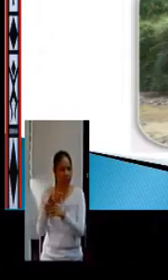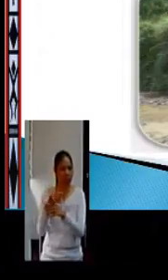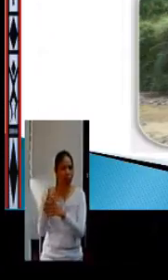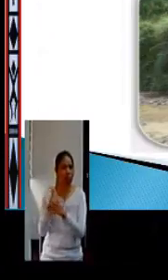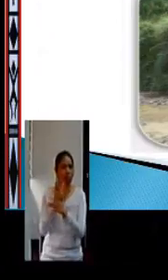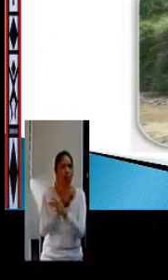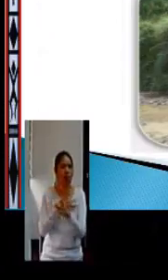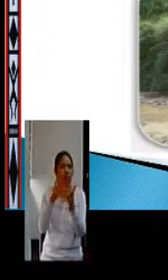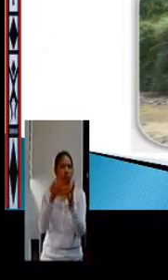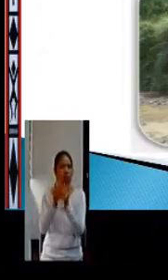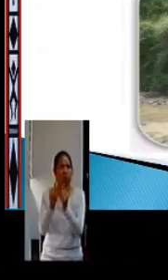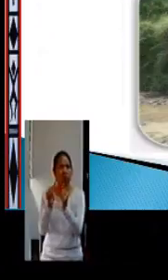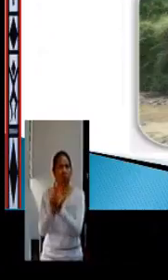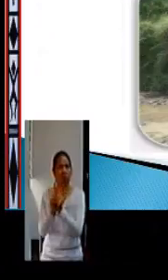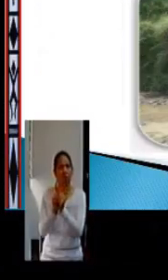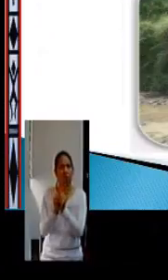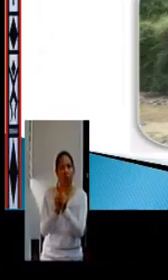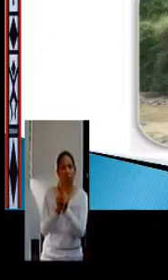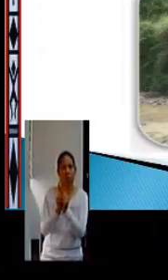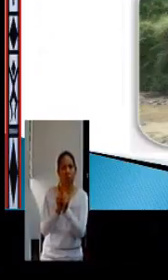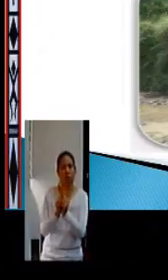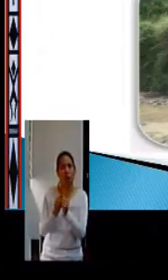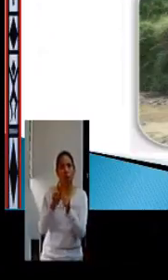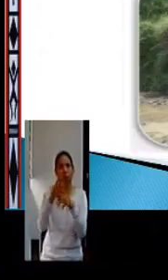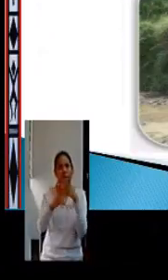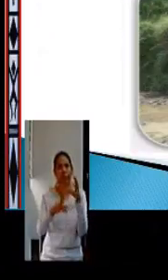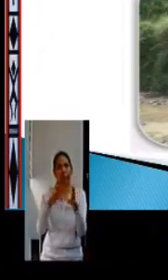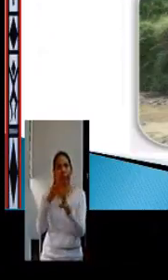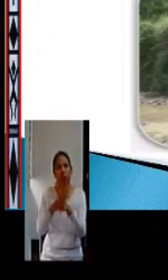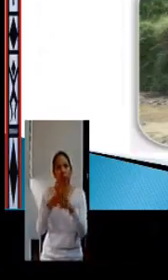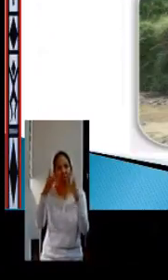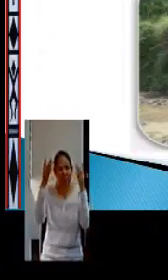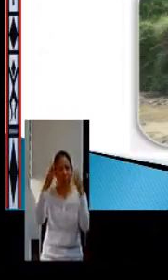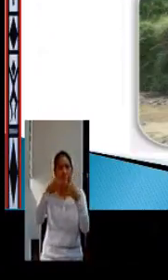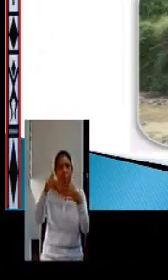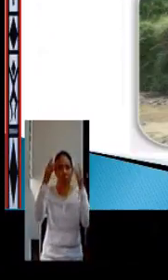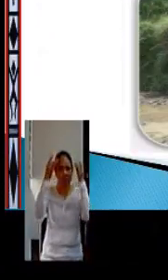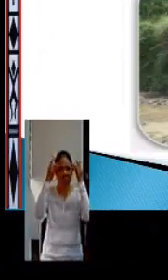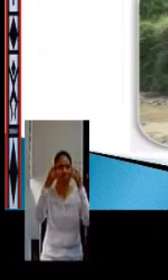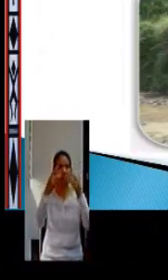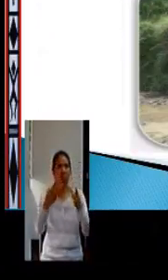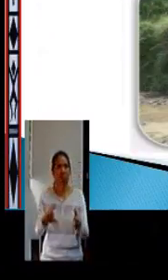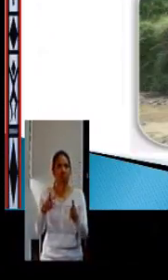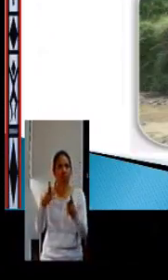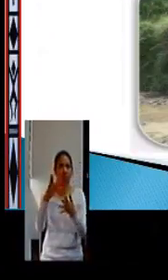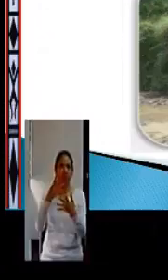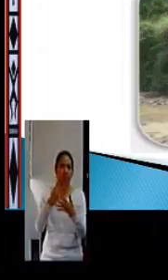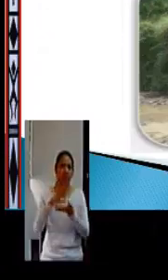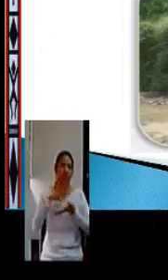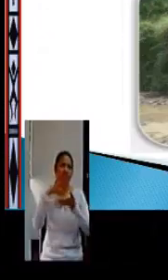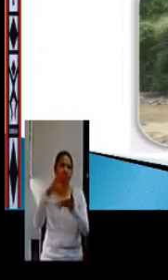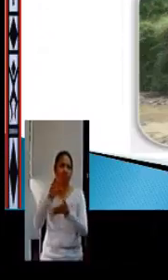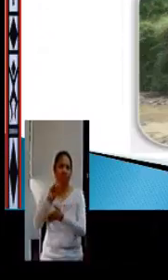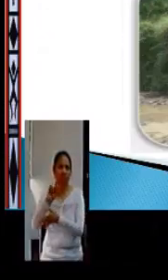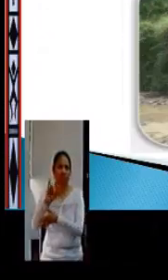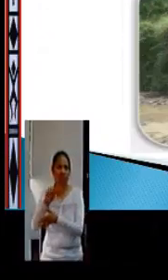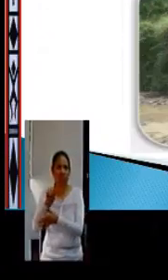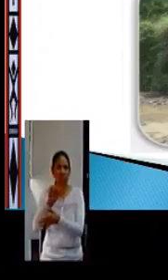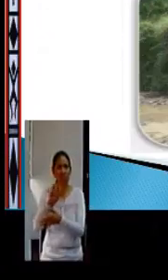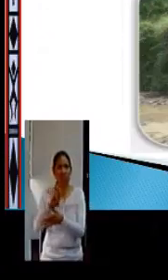endangered sites in the World Monument Watch, and UNESCO warned us that we should do something, otherwise we will